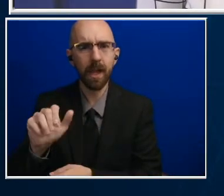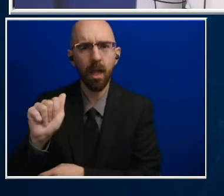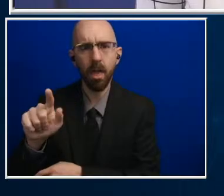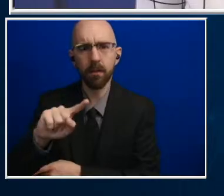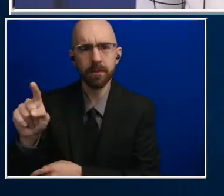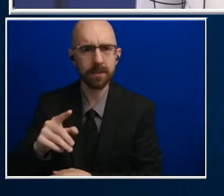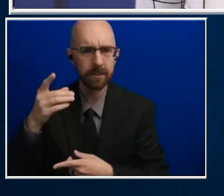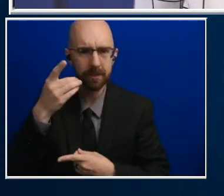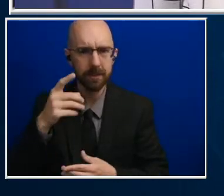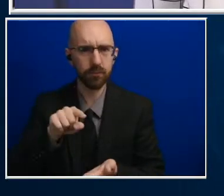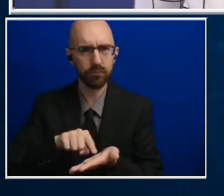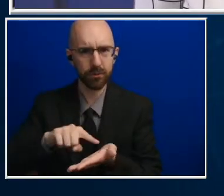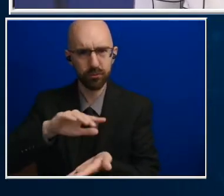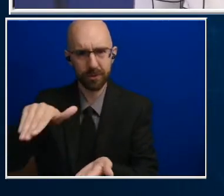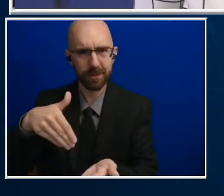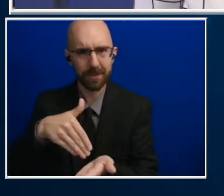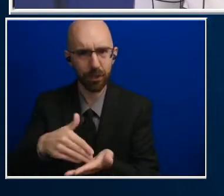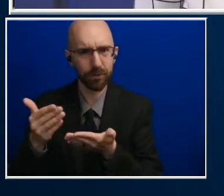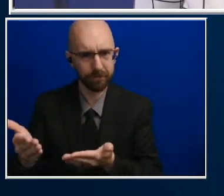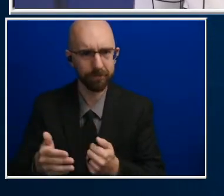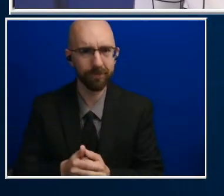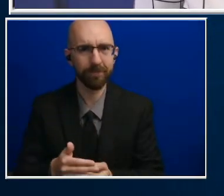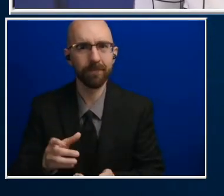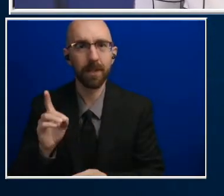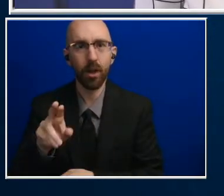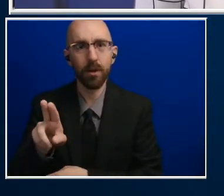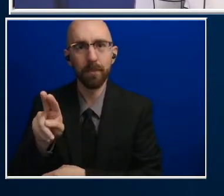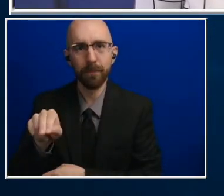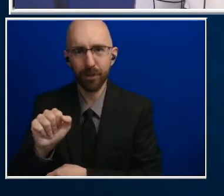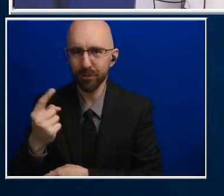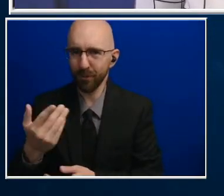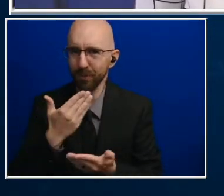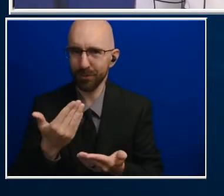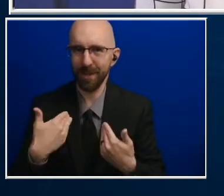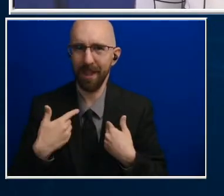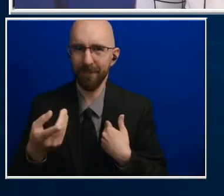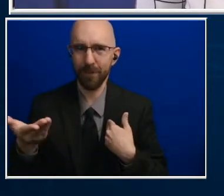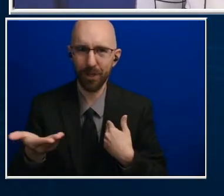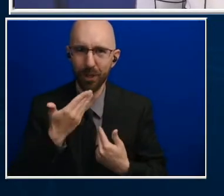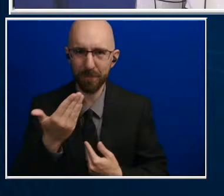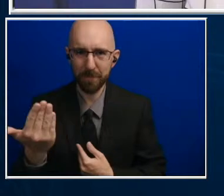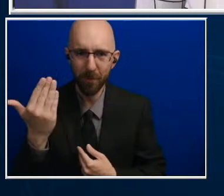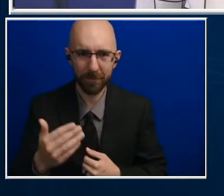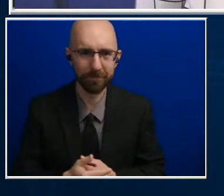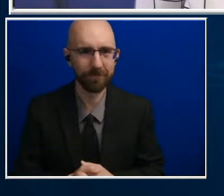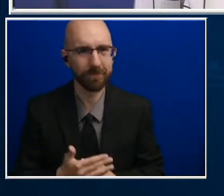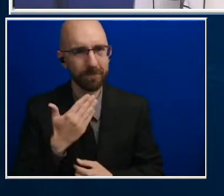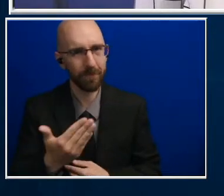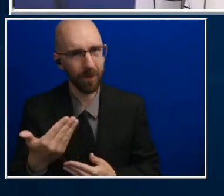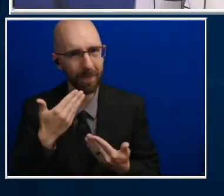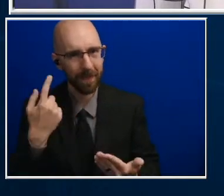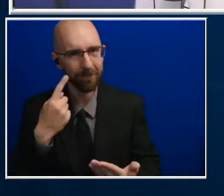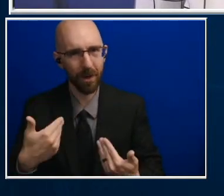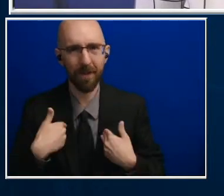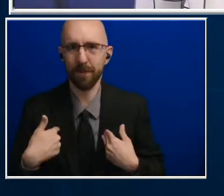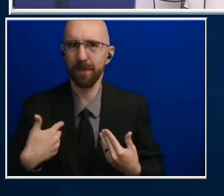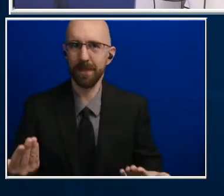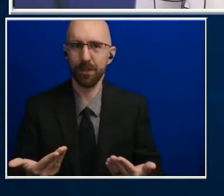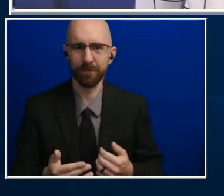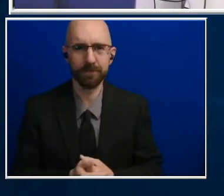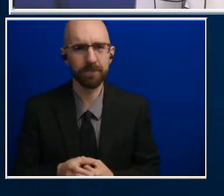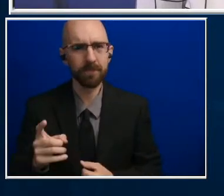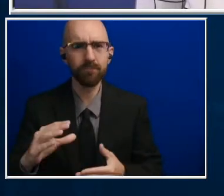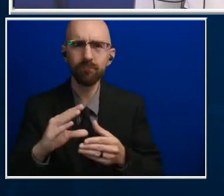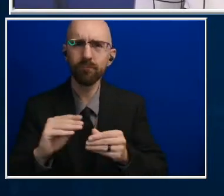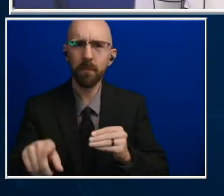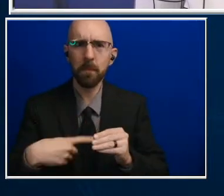Disease Research Center. Dr. Burns, always great to have you. Good morning. Good morning. Thanks for having me. Well, you spoke about this blood